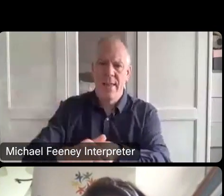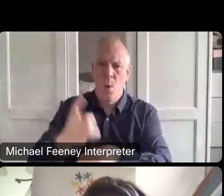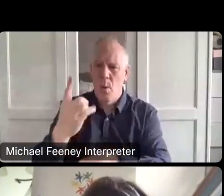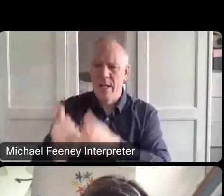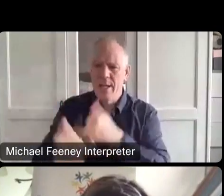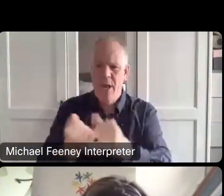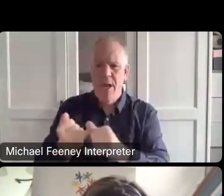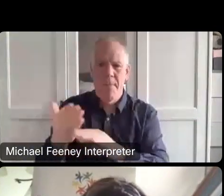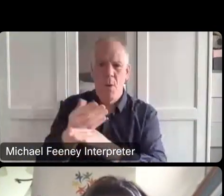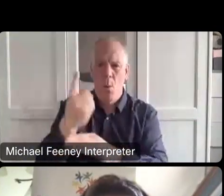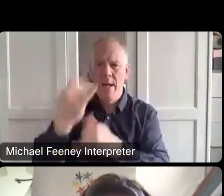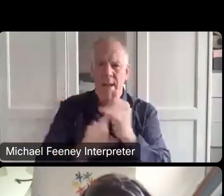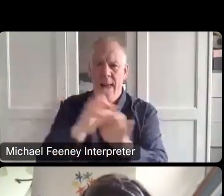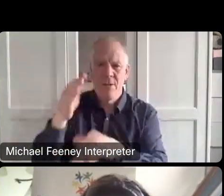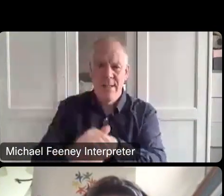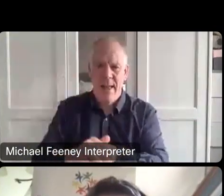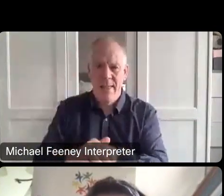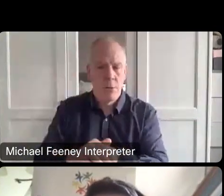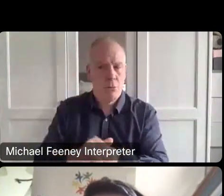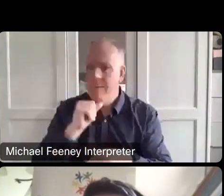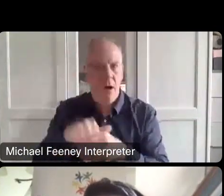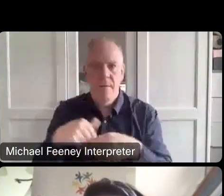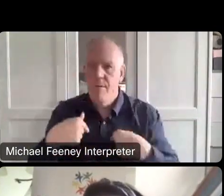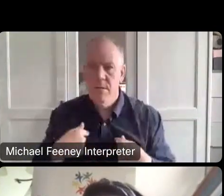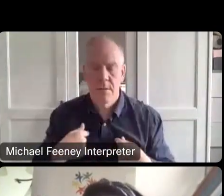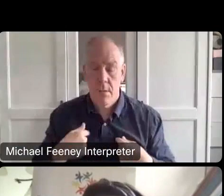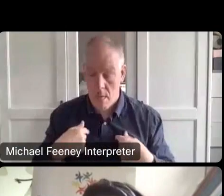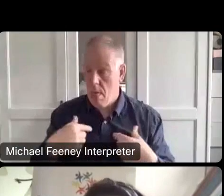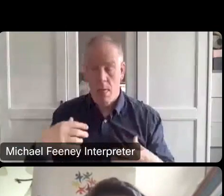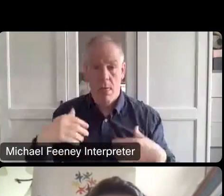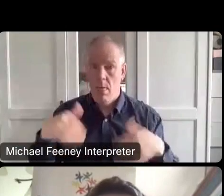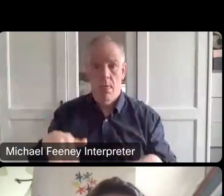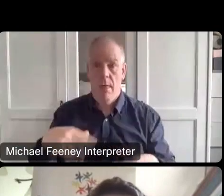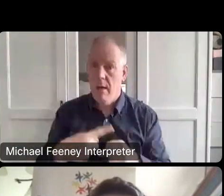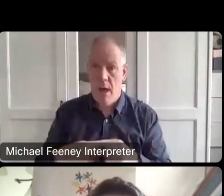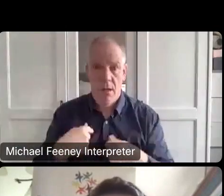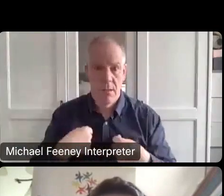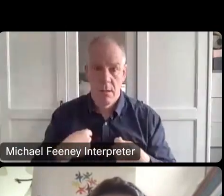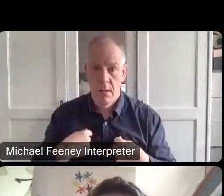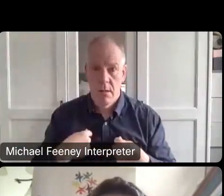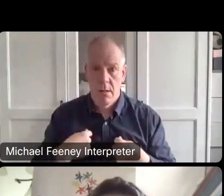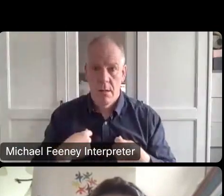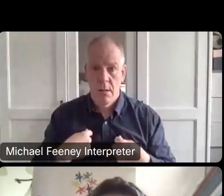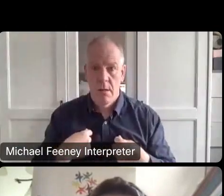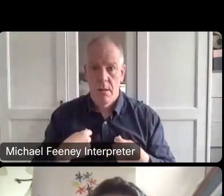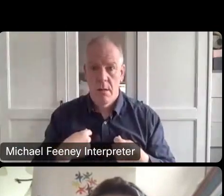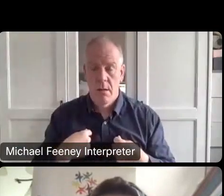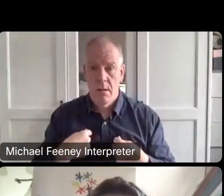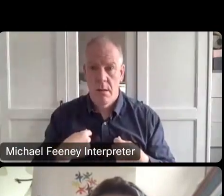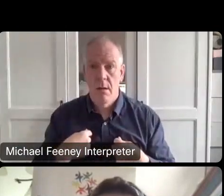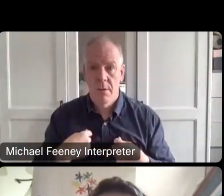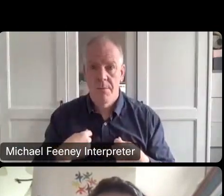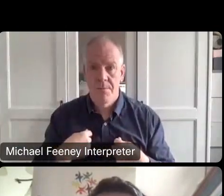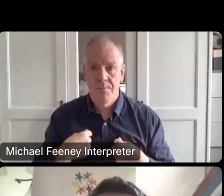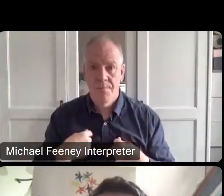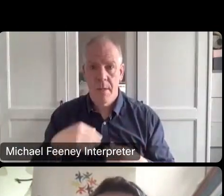I knew nothing about, hadn't been involved in. So that was very disheartening for me. And that just, it actually,